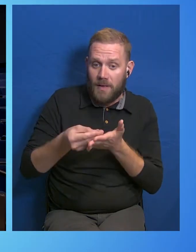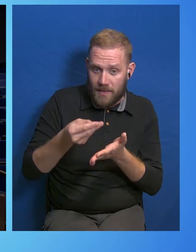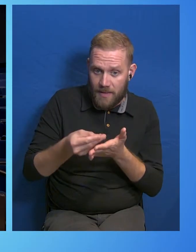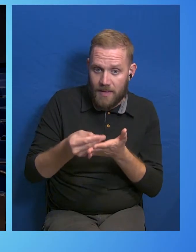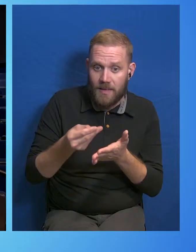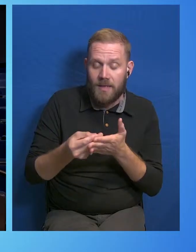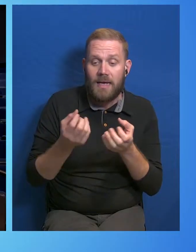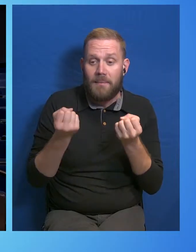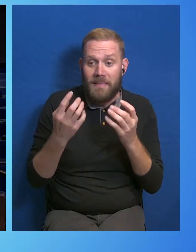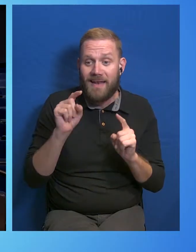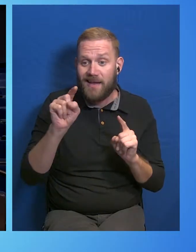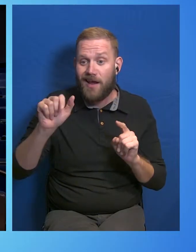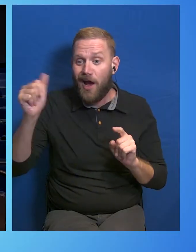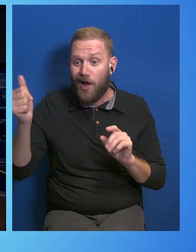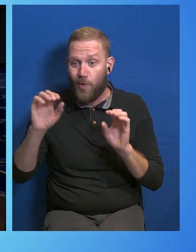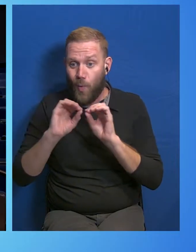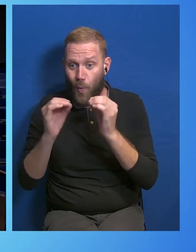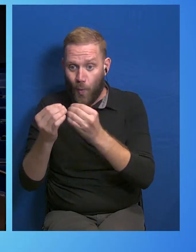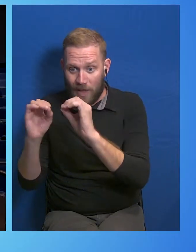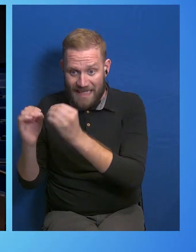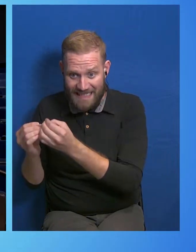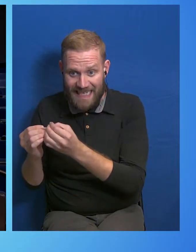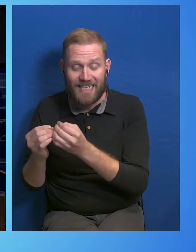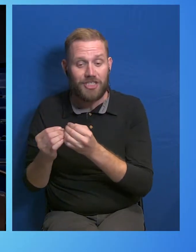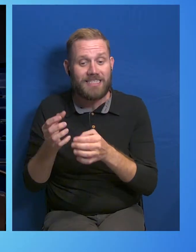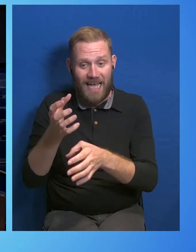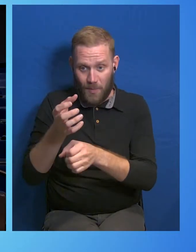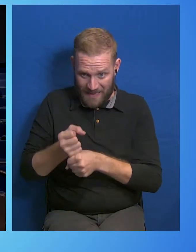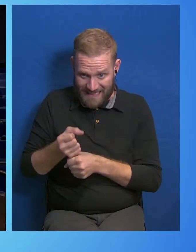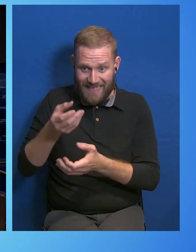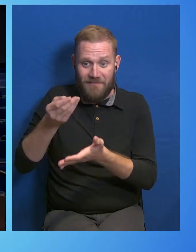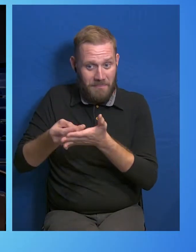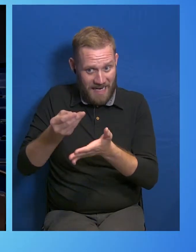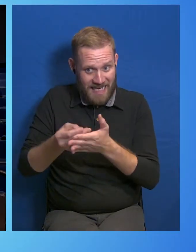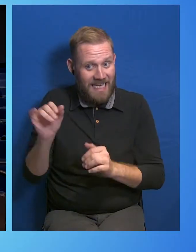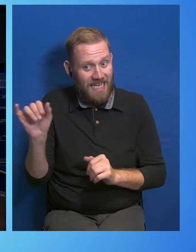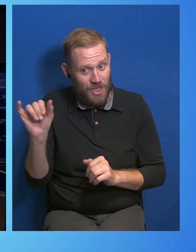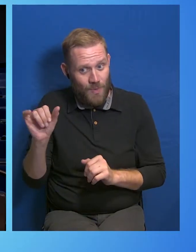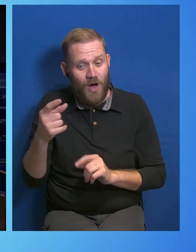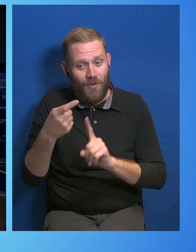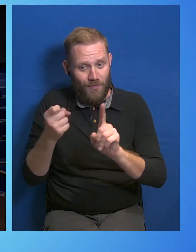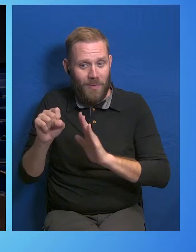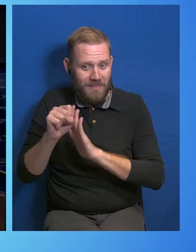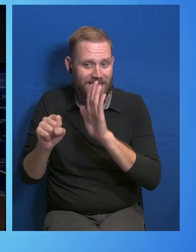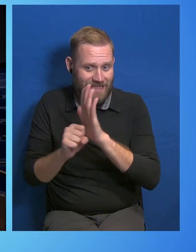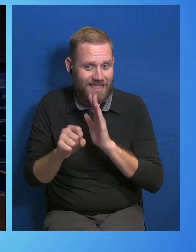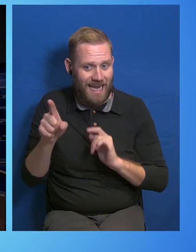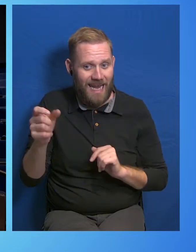are many other organizations that receive monies from the state lottery fund.